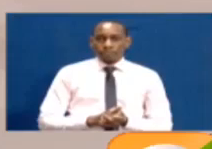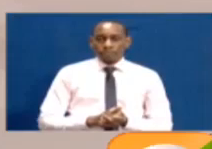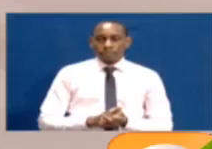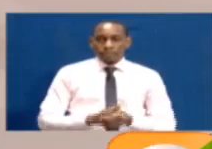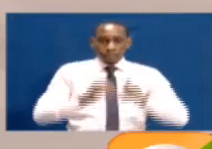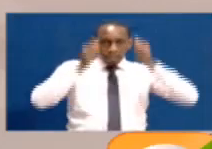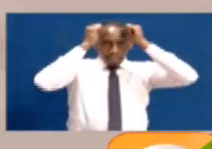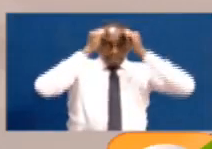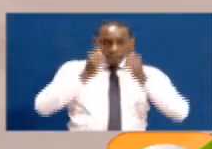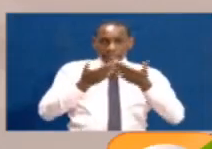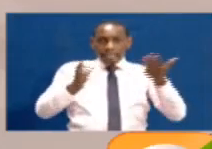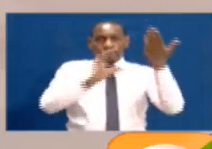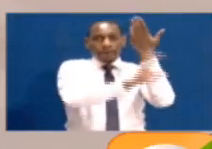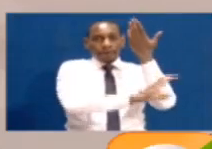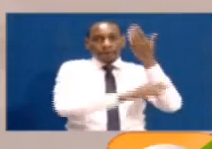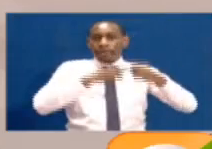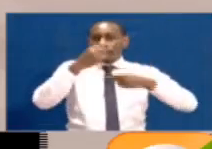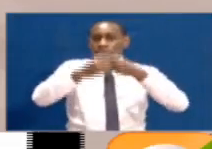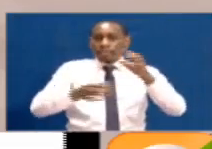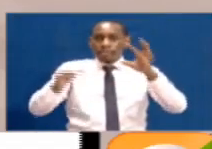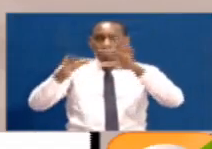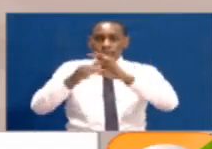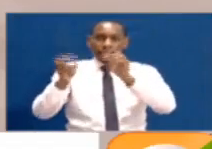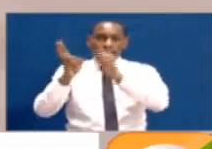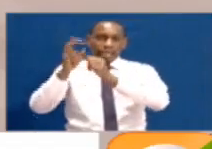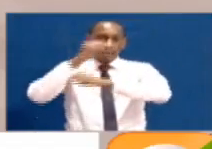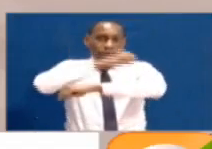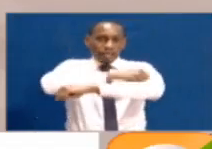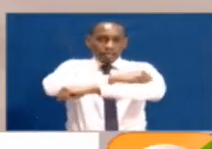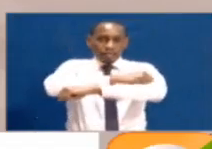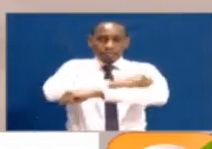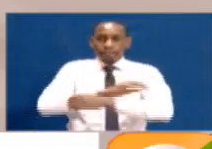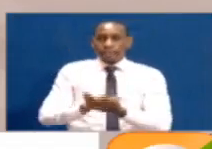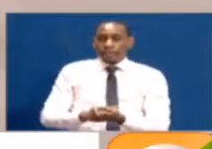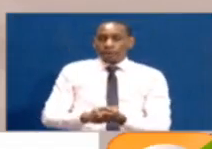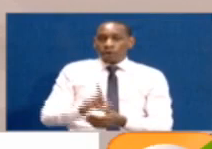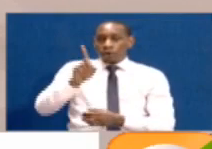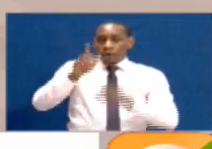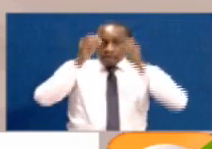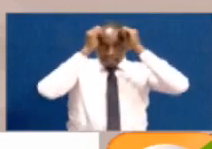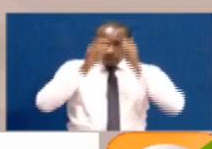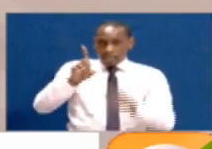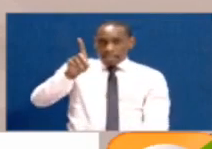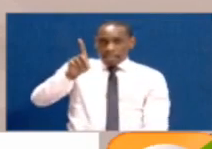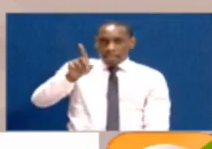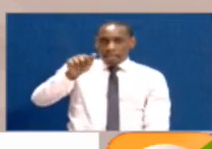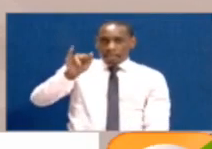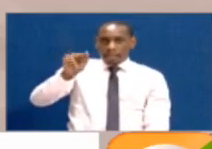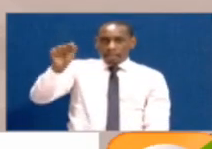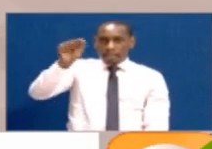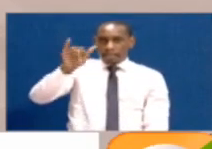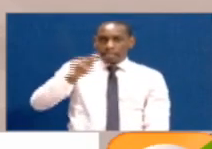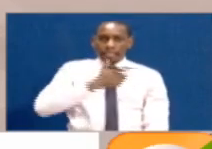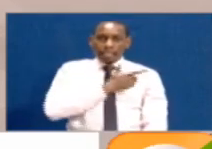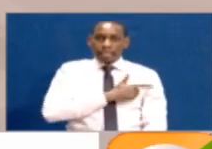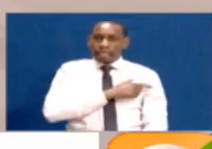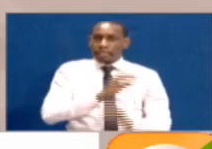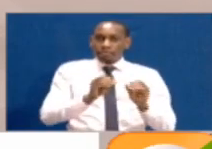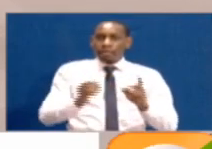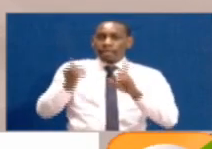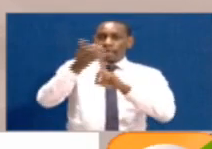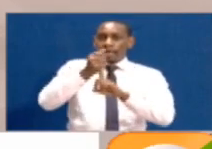As students across the country continue to join secondary schools, one Daisy Amondi is not so lucky. Despite